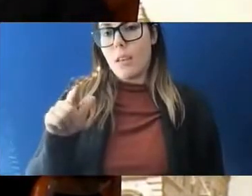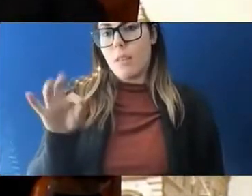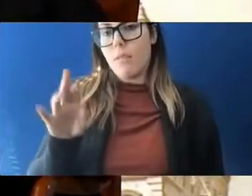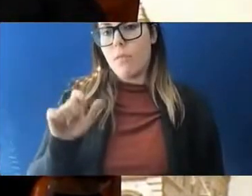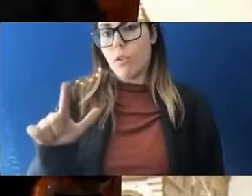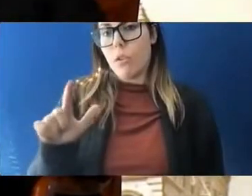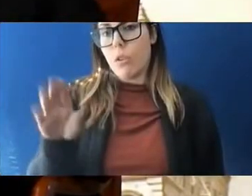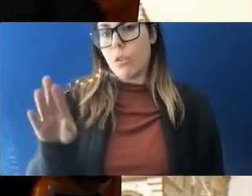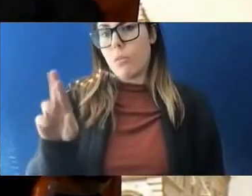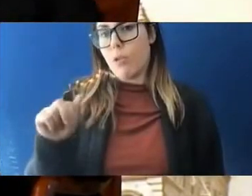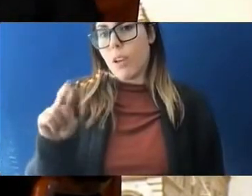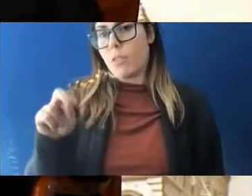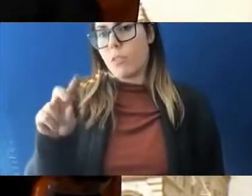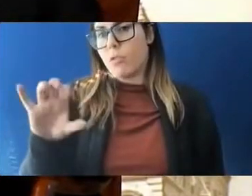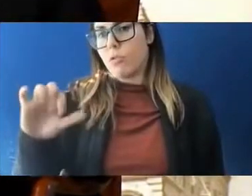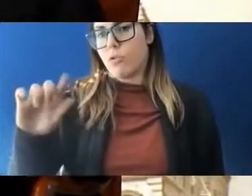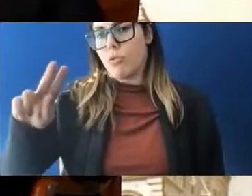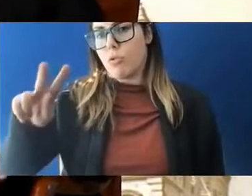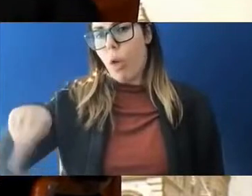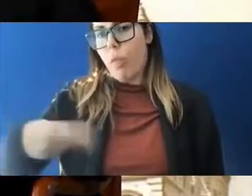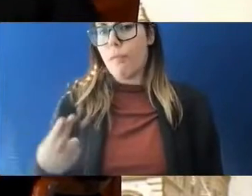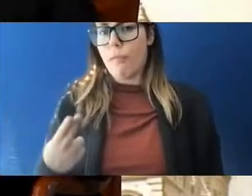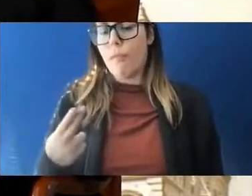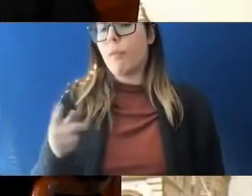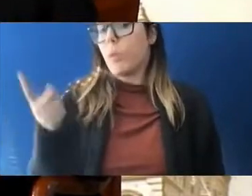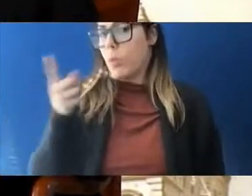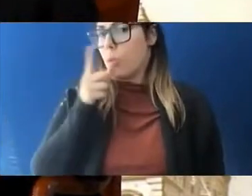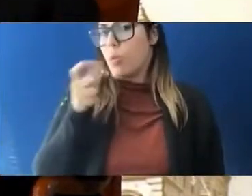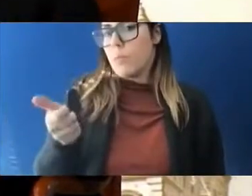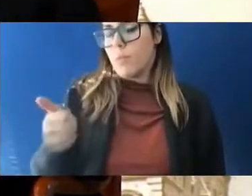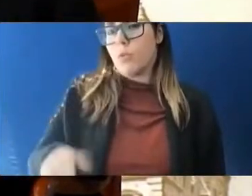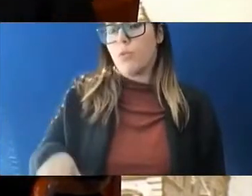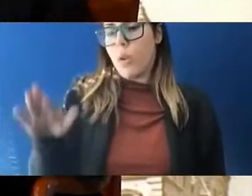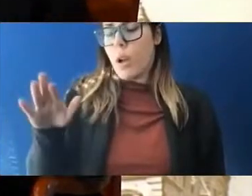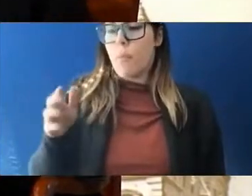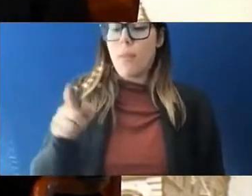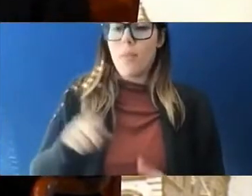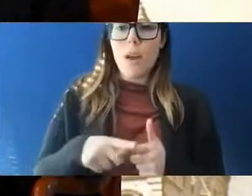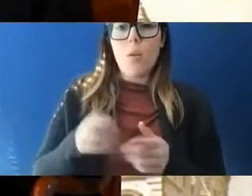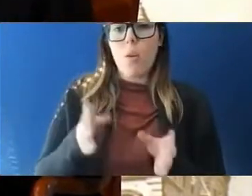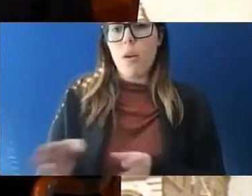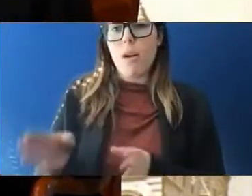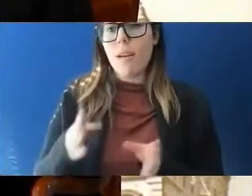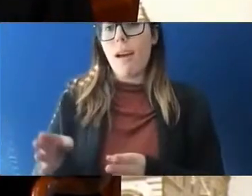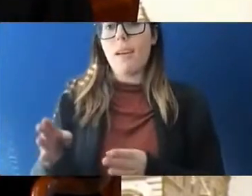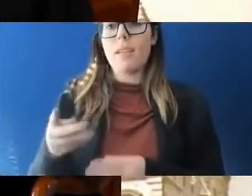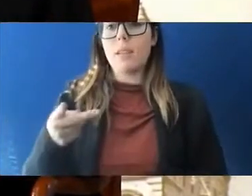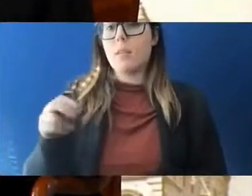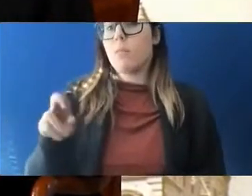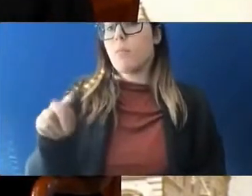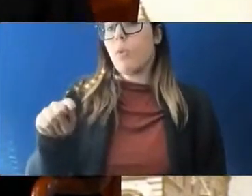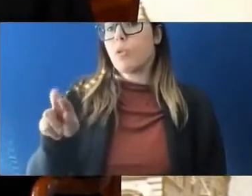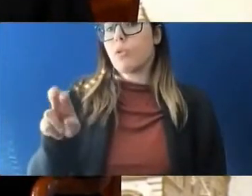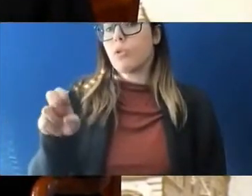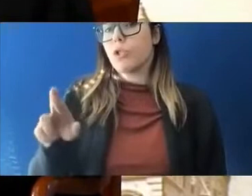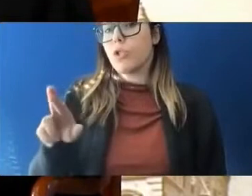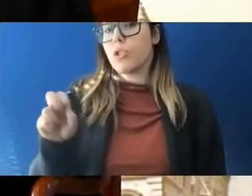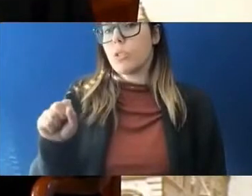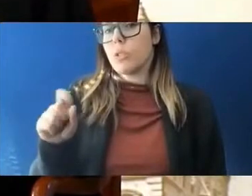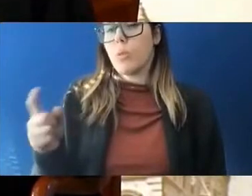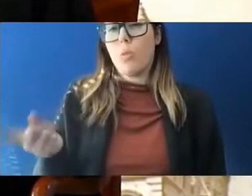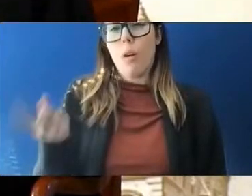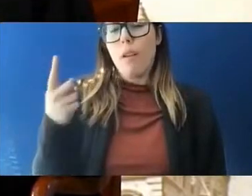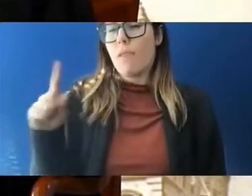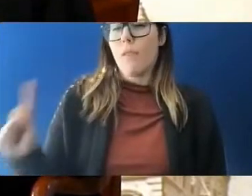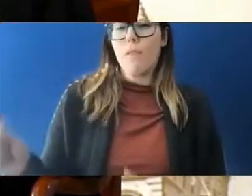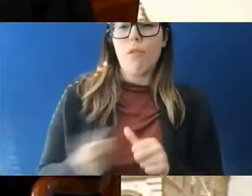hero growing up, who of course organized the porters and was one of the first